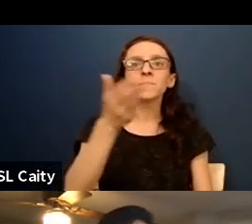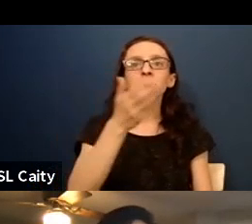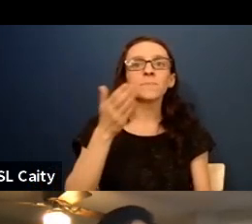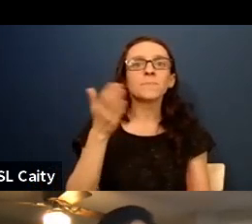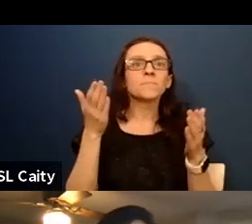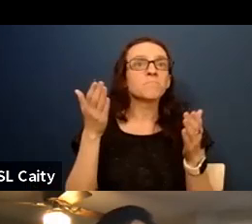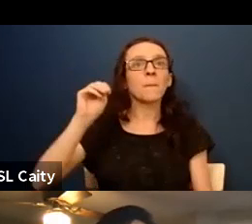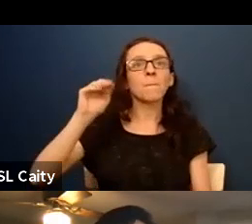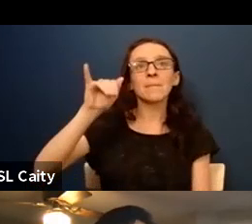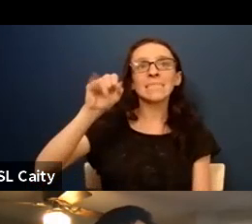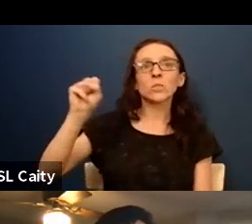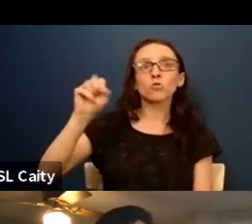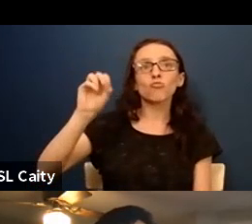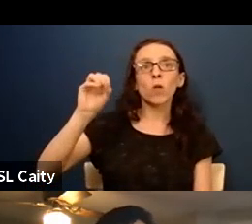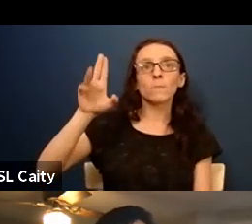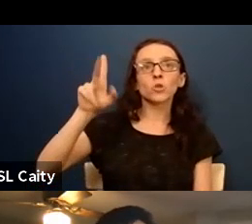Ms. Roberts?